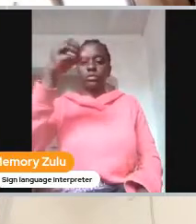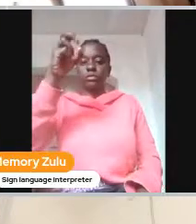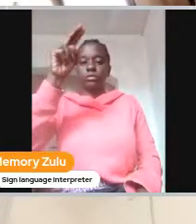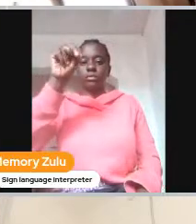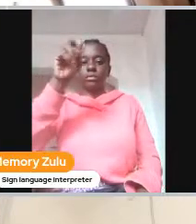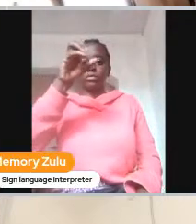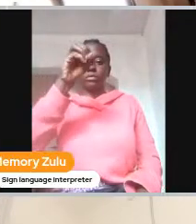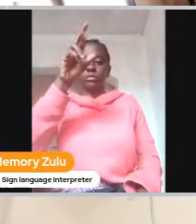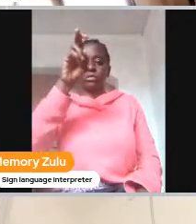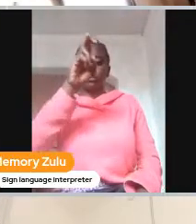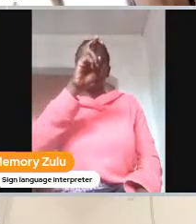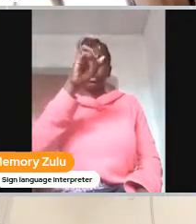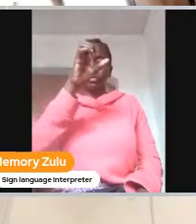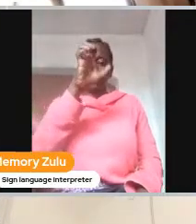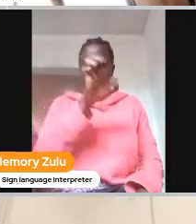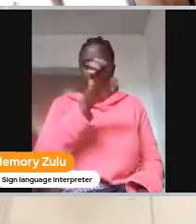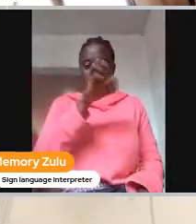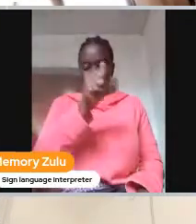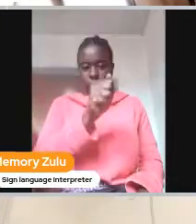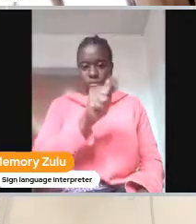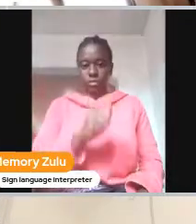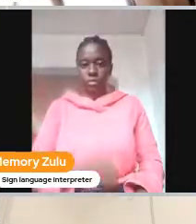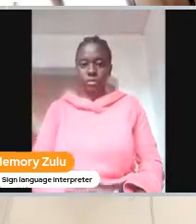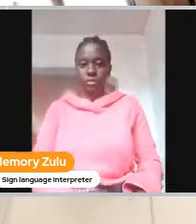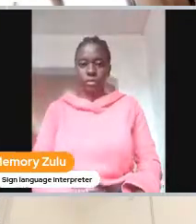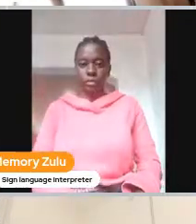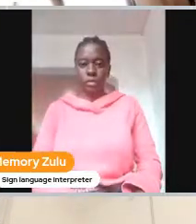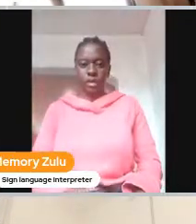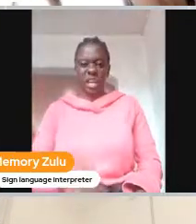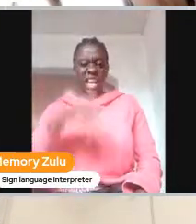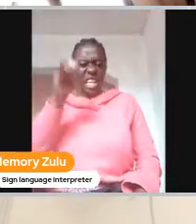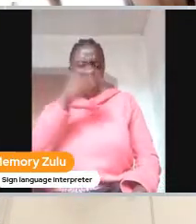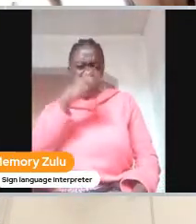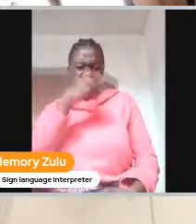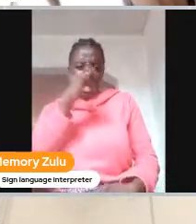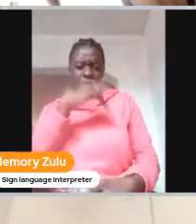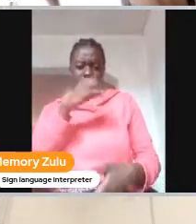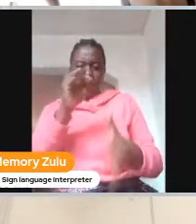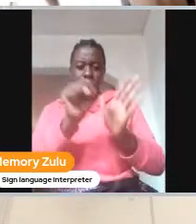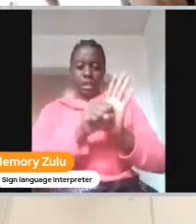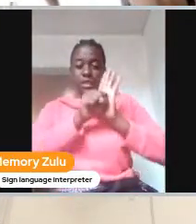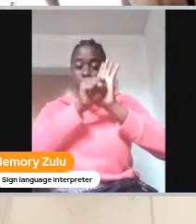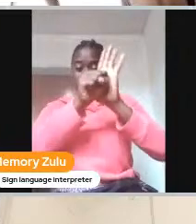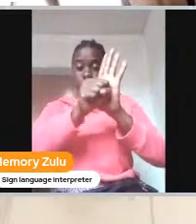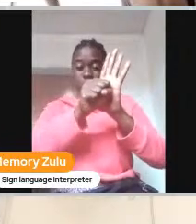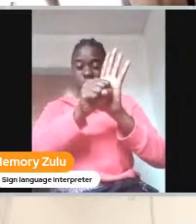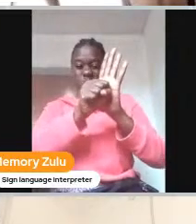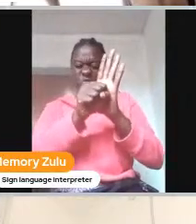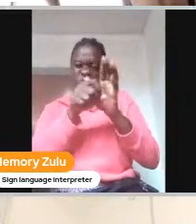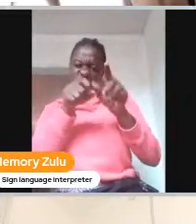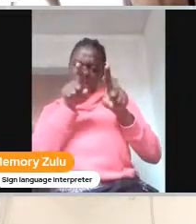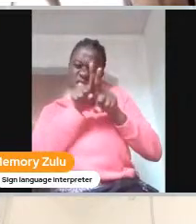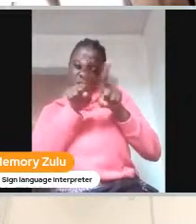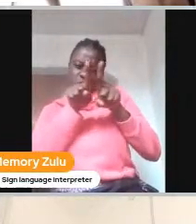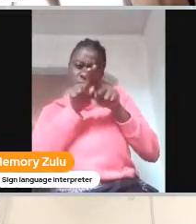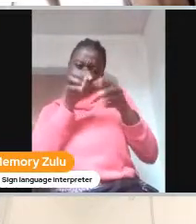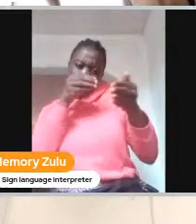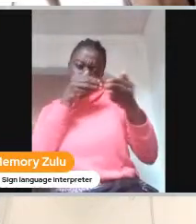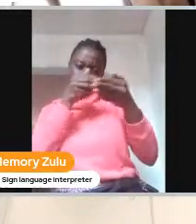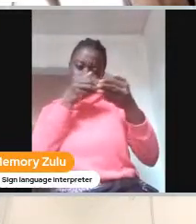and syphilis, of course, they've got almost the same signs and symptoms, but for syphilis, there's